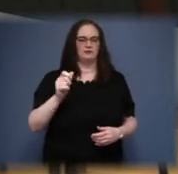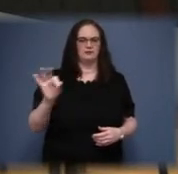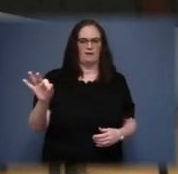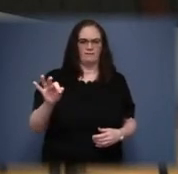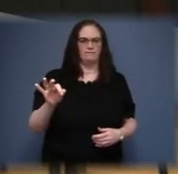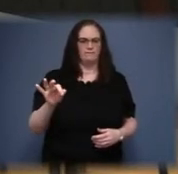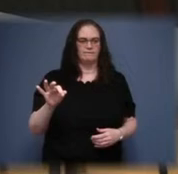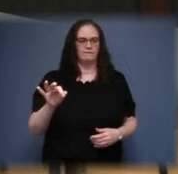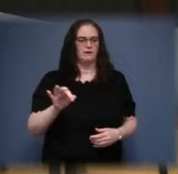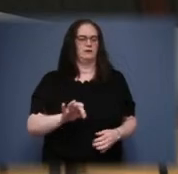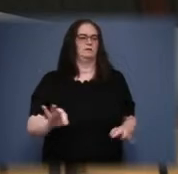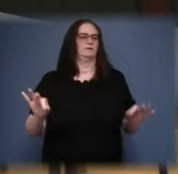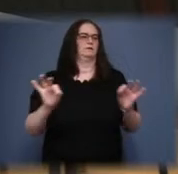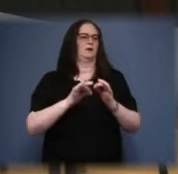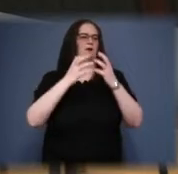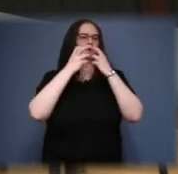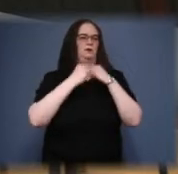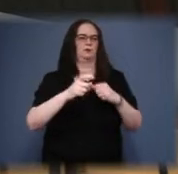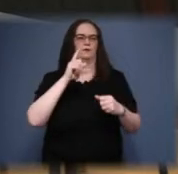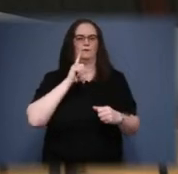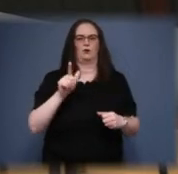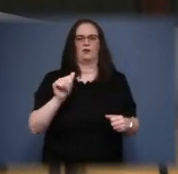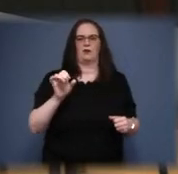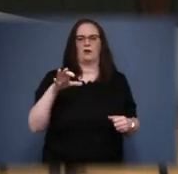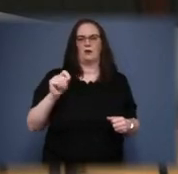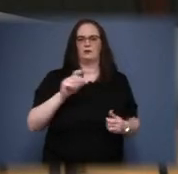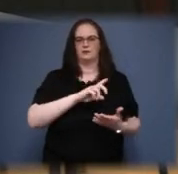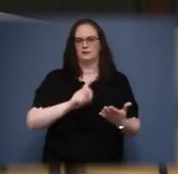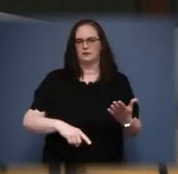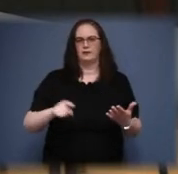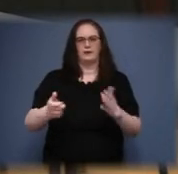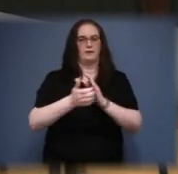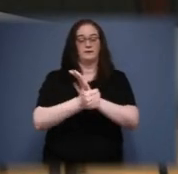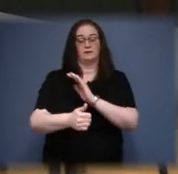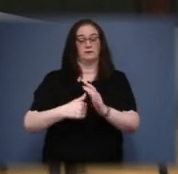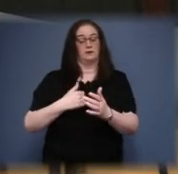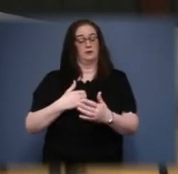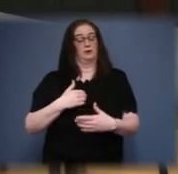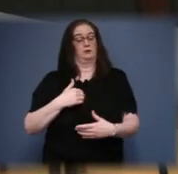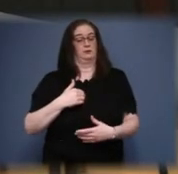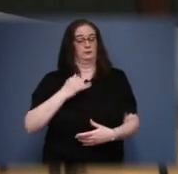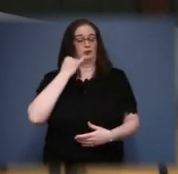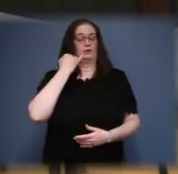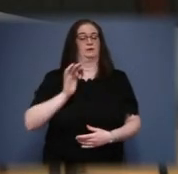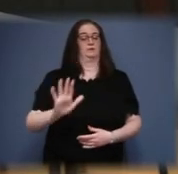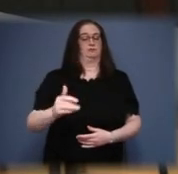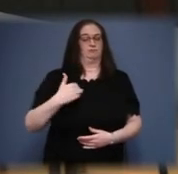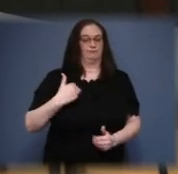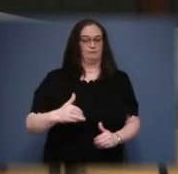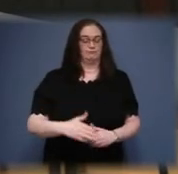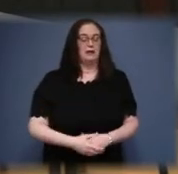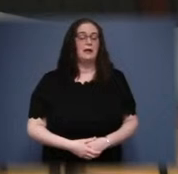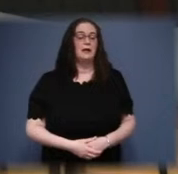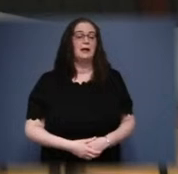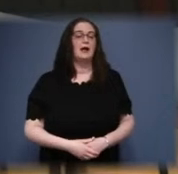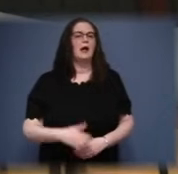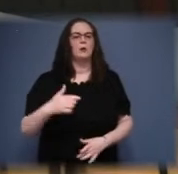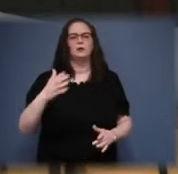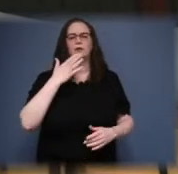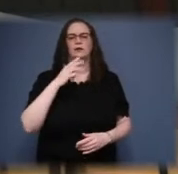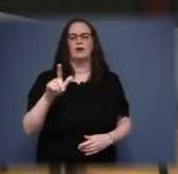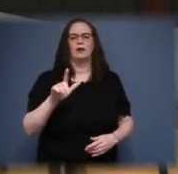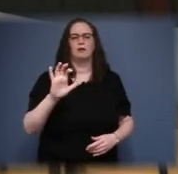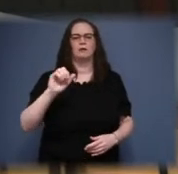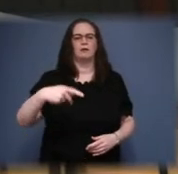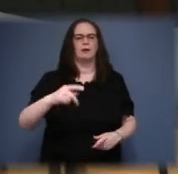been invaluable for layout and design. They have skills that I envy. And I also want to thank the LCAP team.